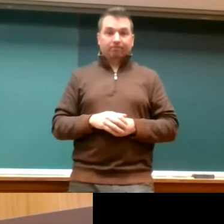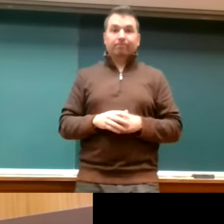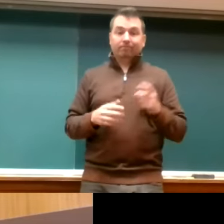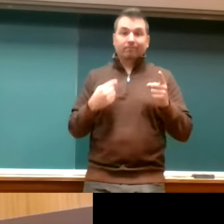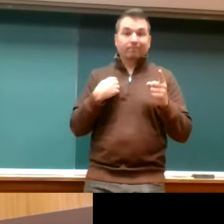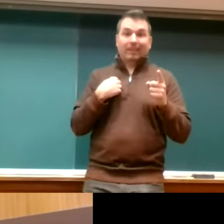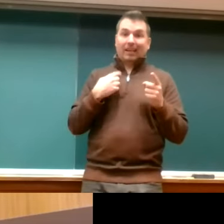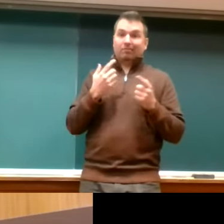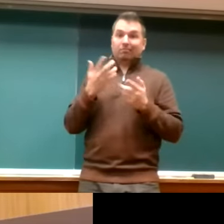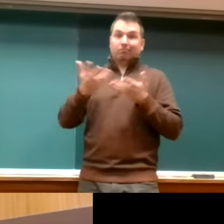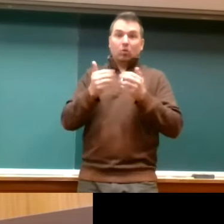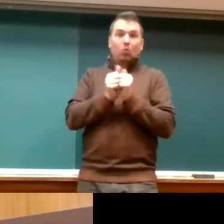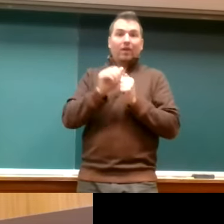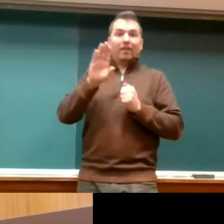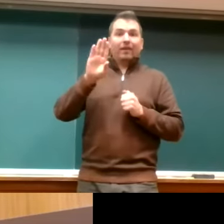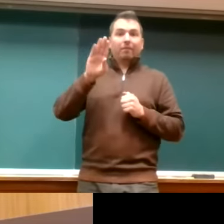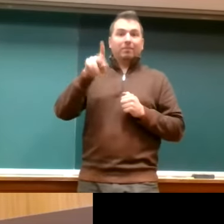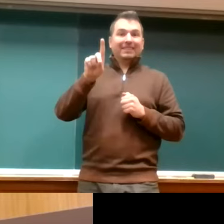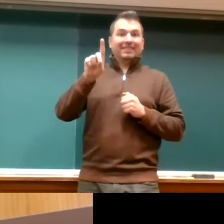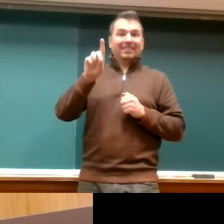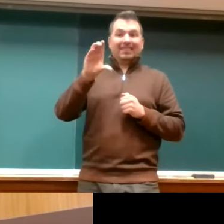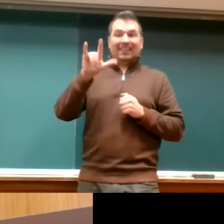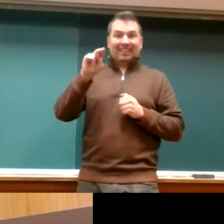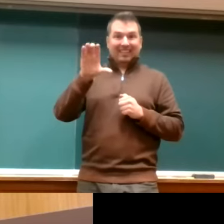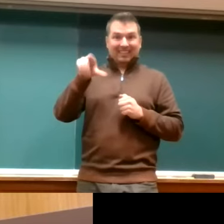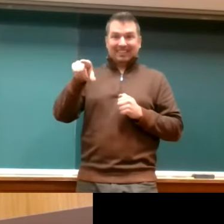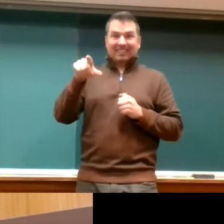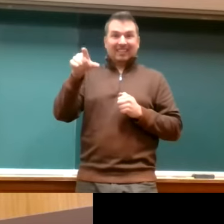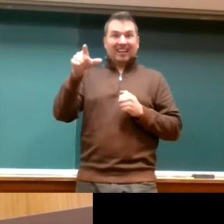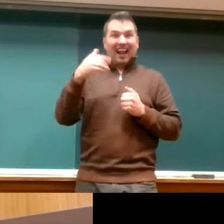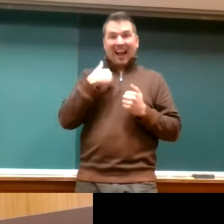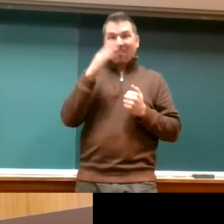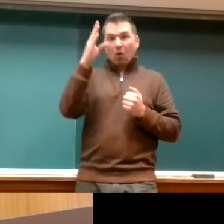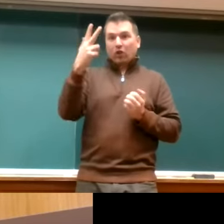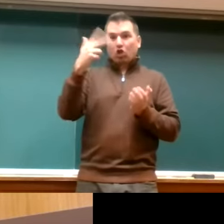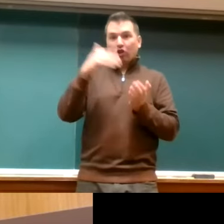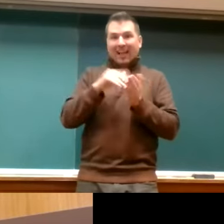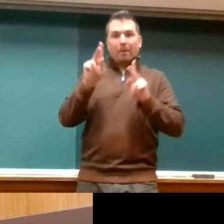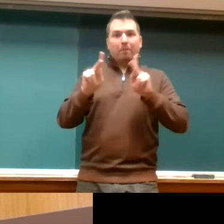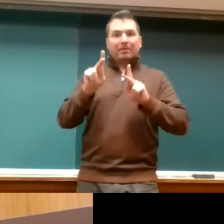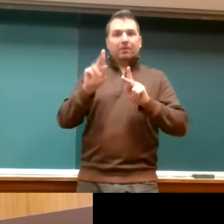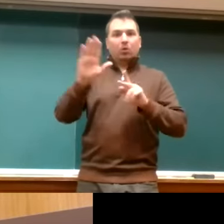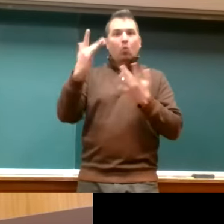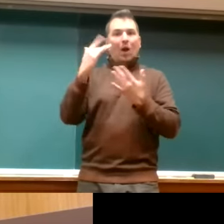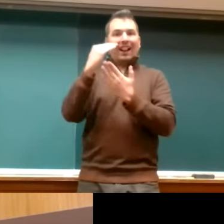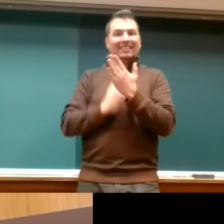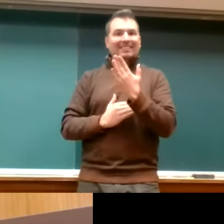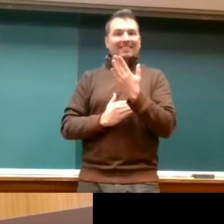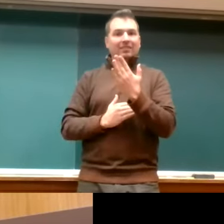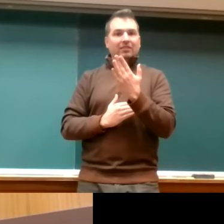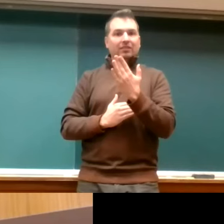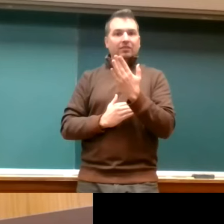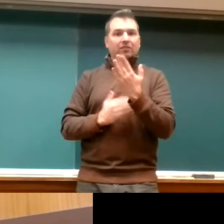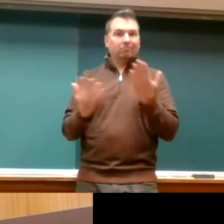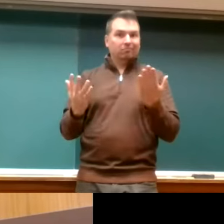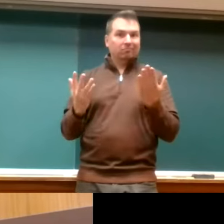bipolar clinic here in psychiatry because they're overwhelmed. They have about 3,000 people on their wait list. And we're hoping that I've built a model now. I didn't have time to go through